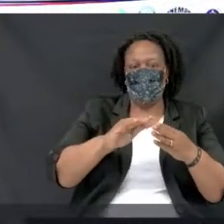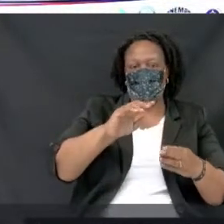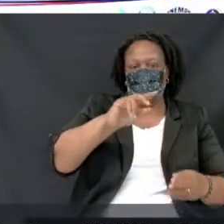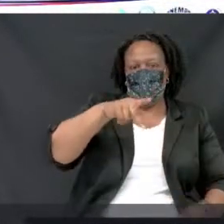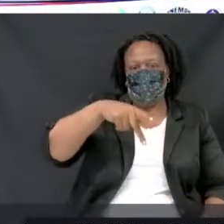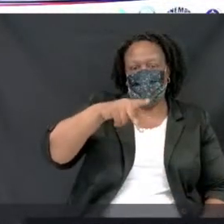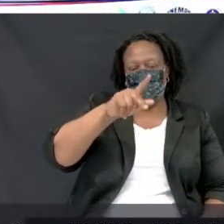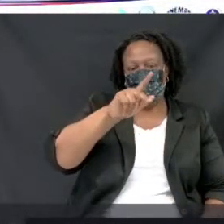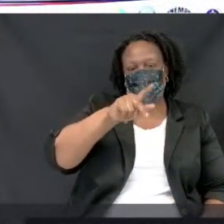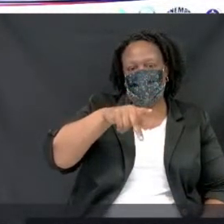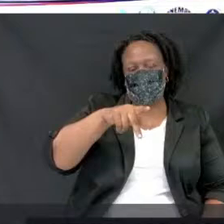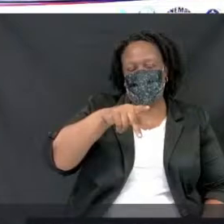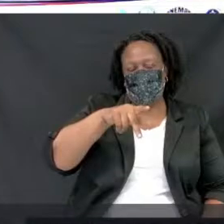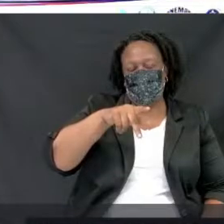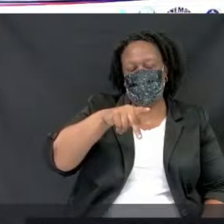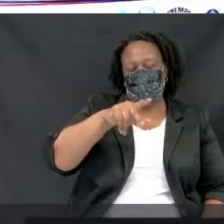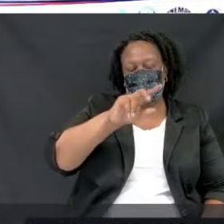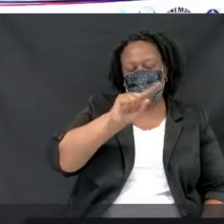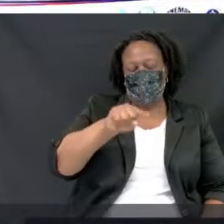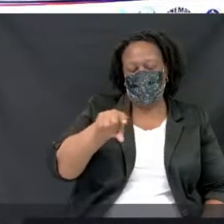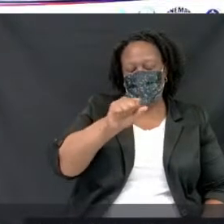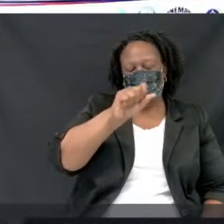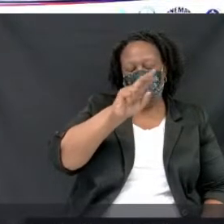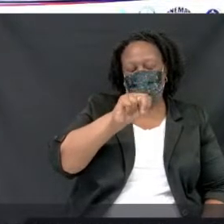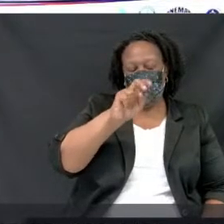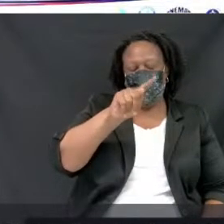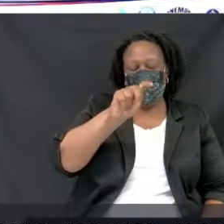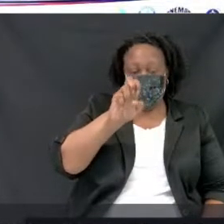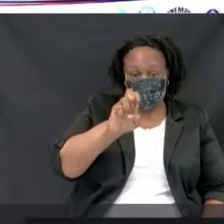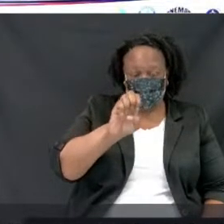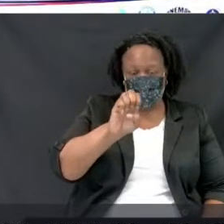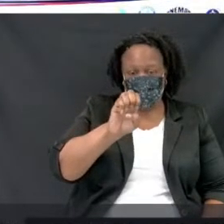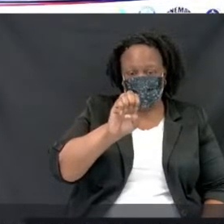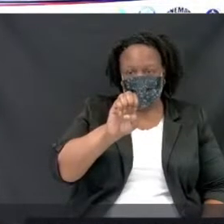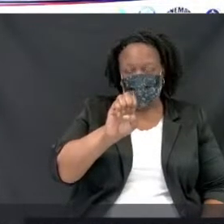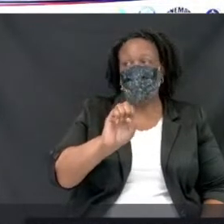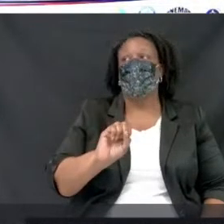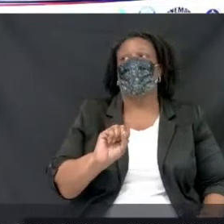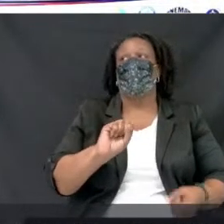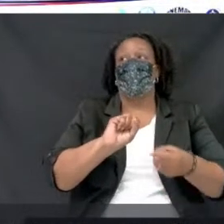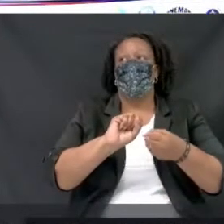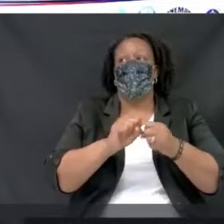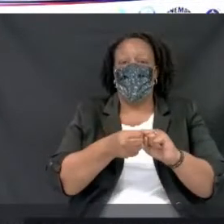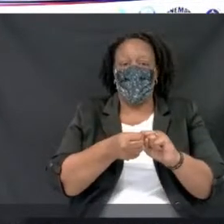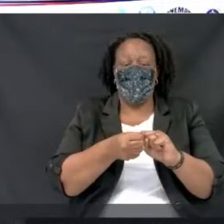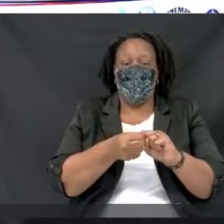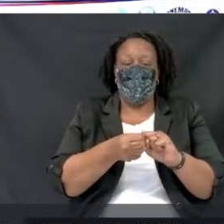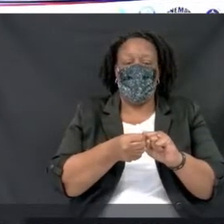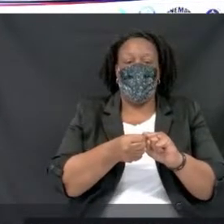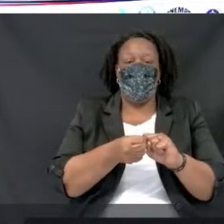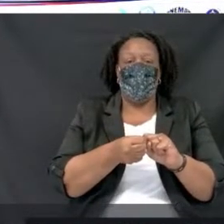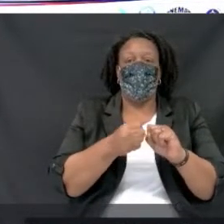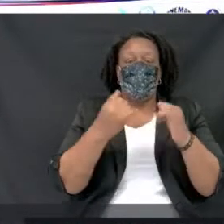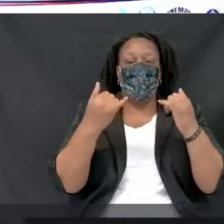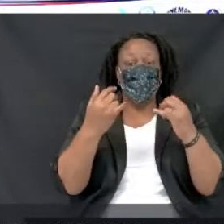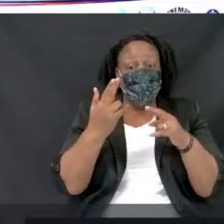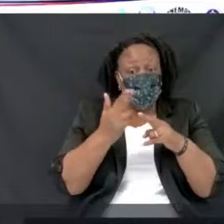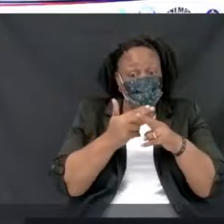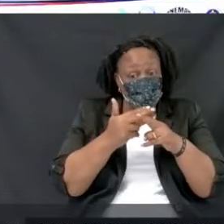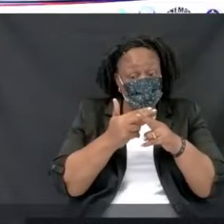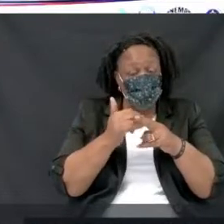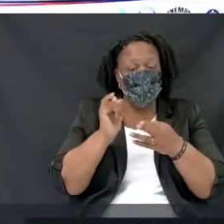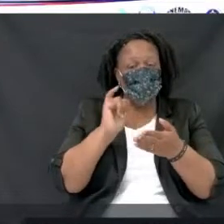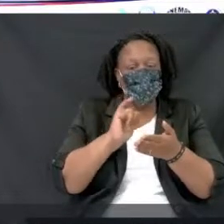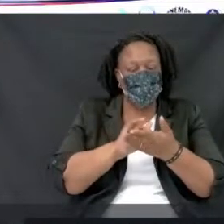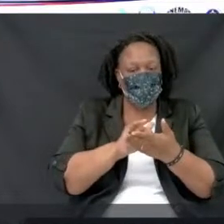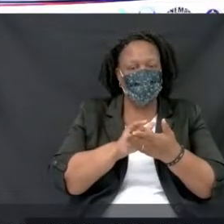We started with the physical barrier, and we are now going to move into the vaccine barrier, meaning that the fence at